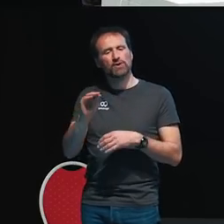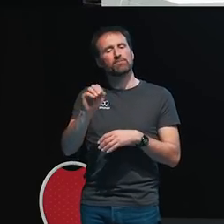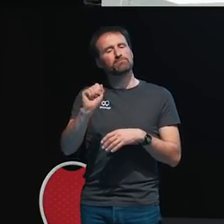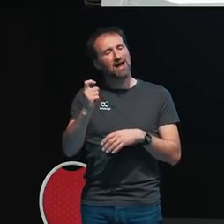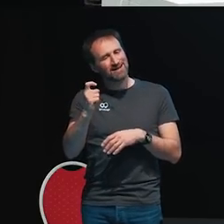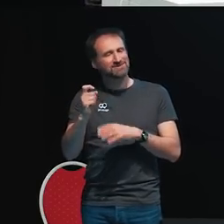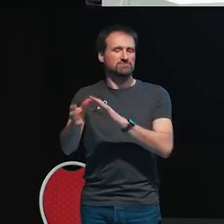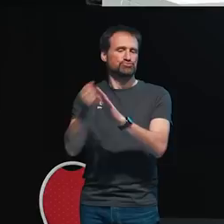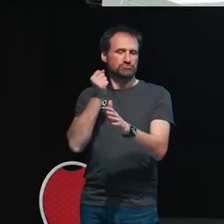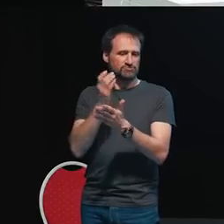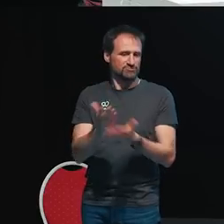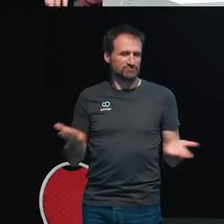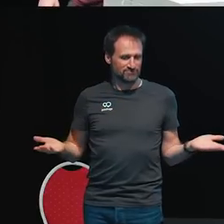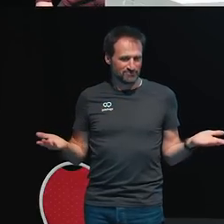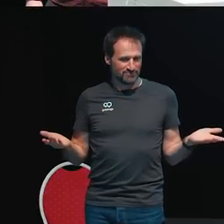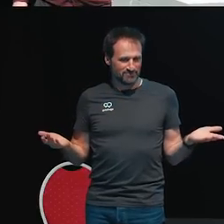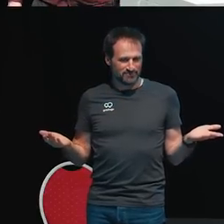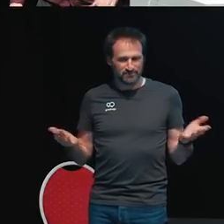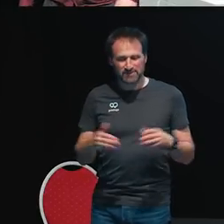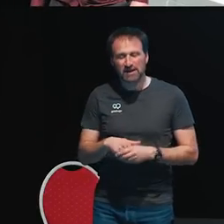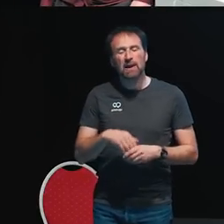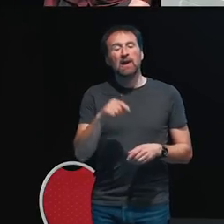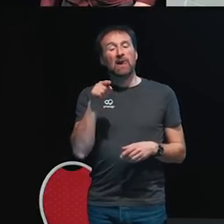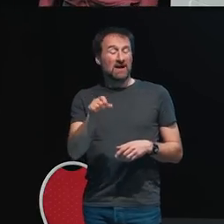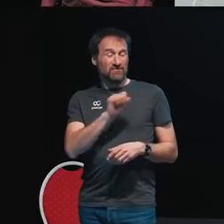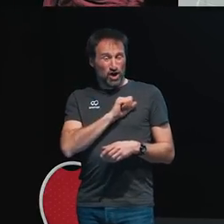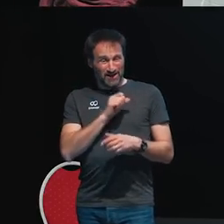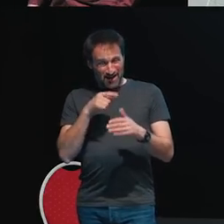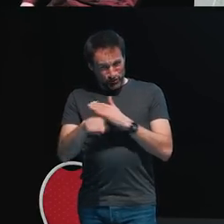And the advantage is that